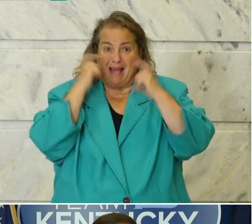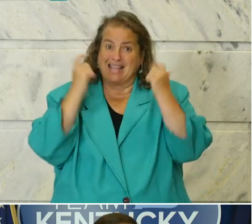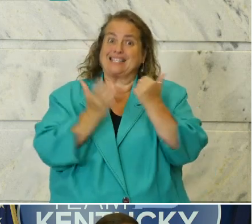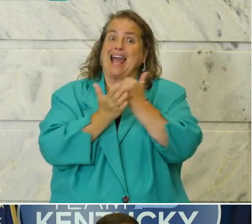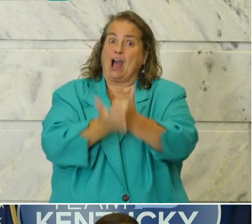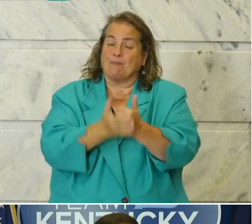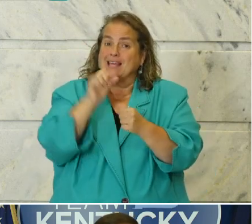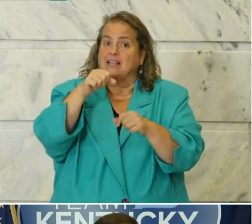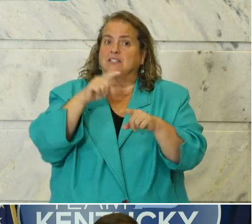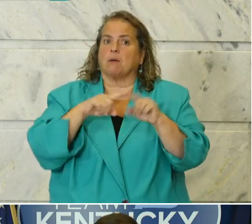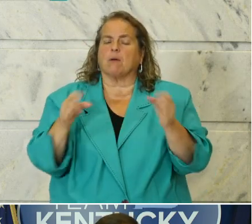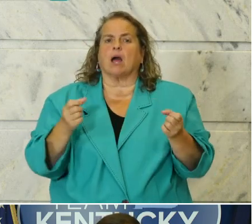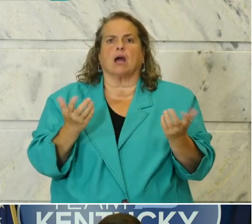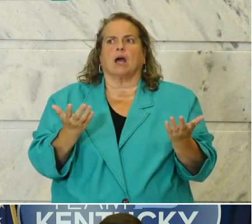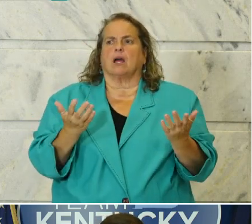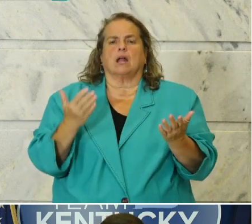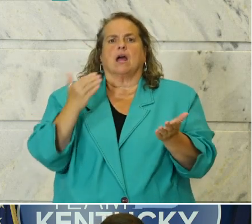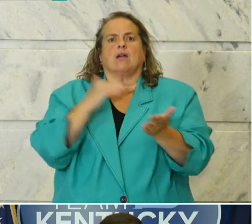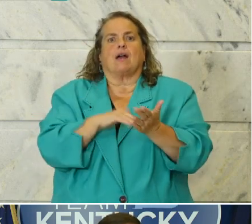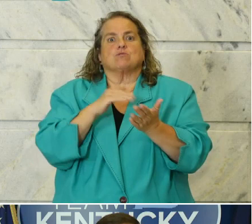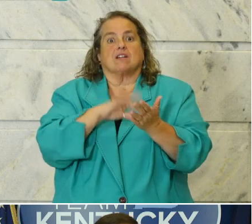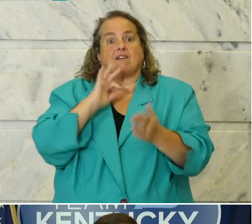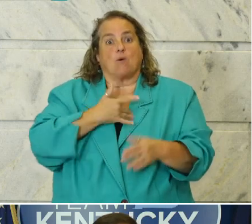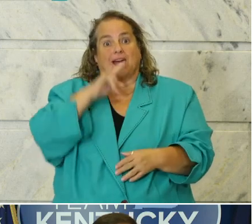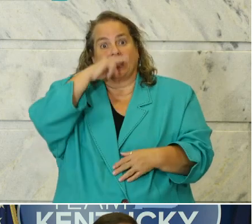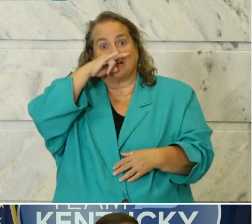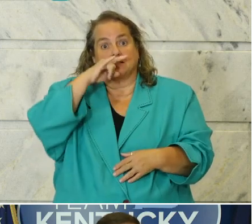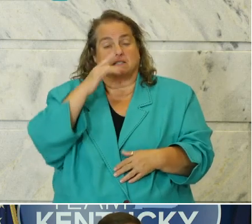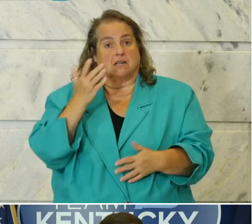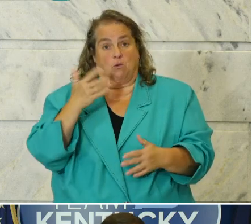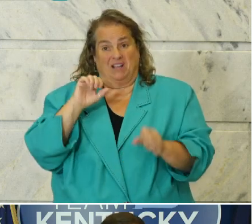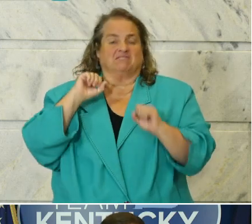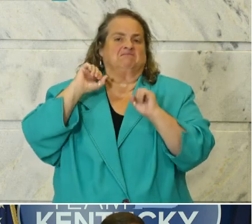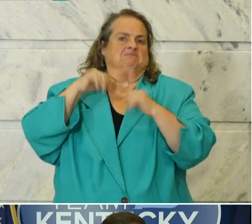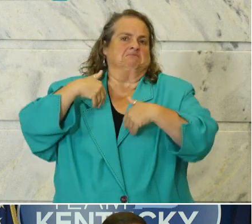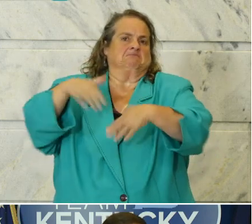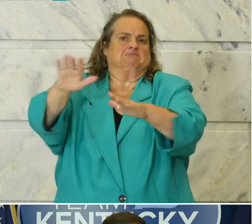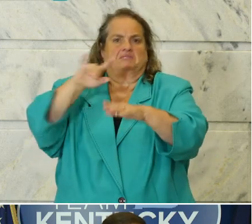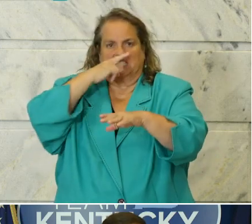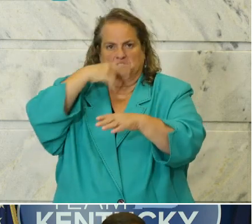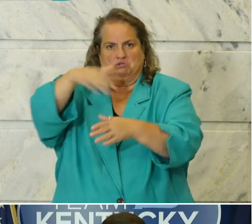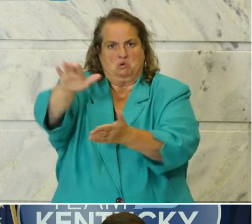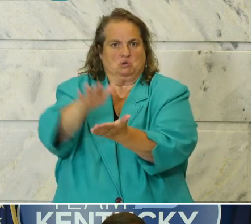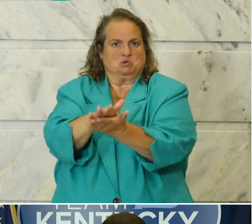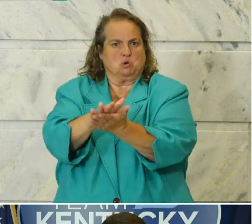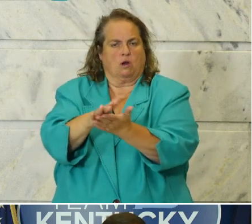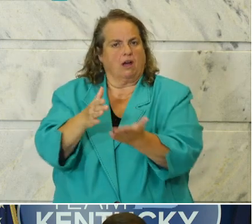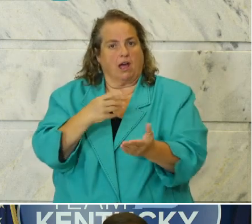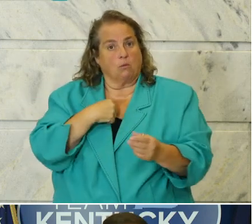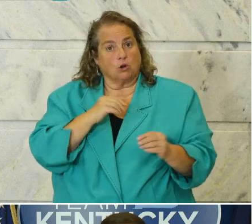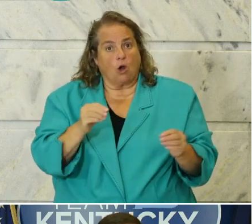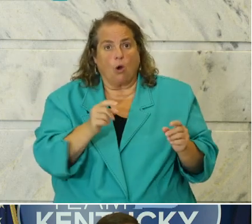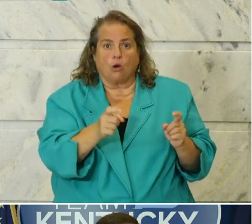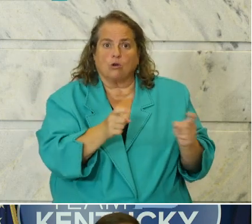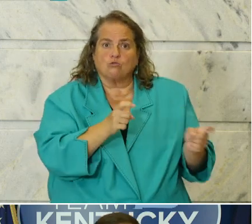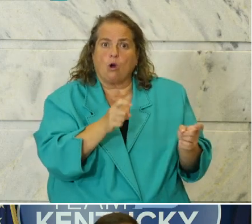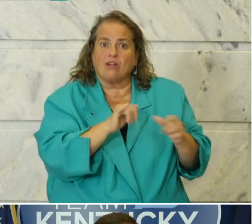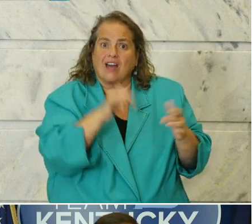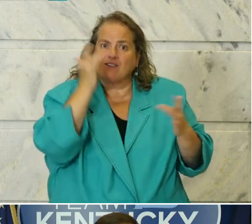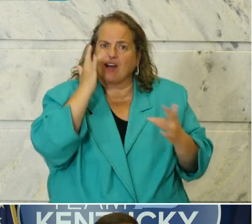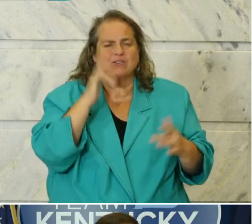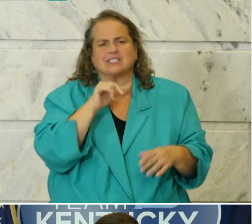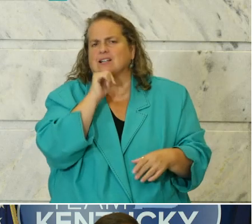of our kids back into in-person classes when we don't have control on this virus isn't the right thing to do